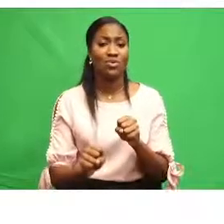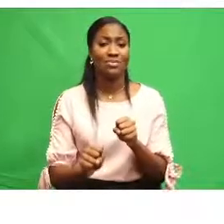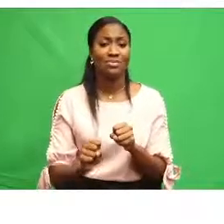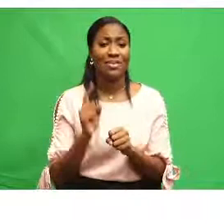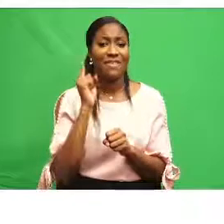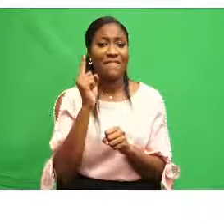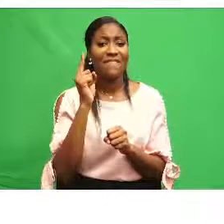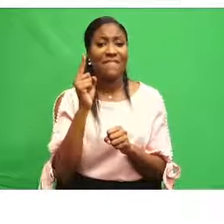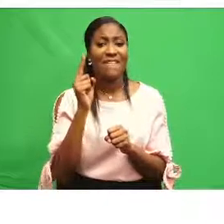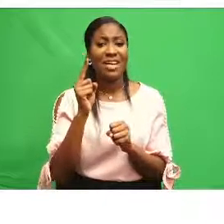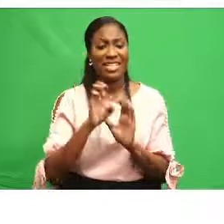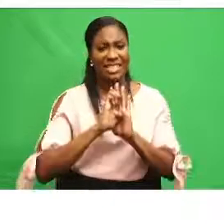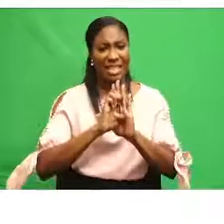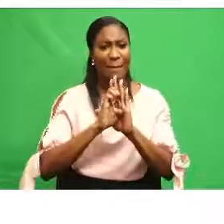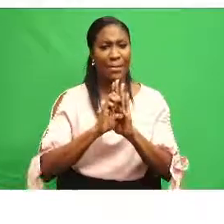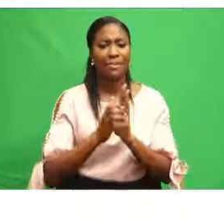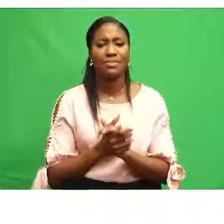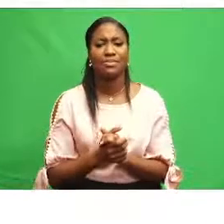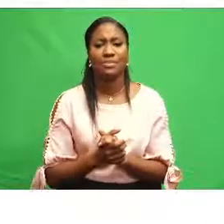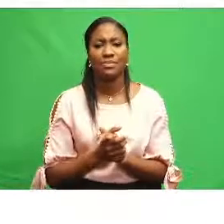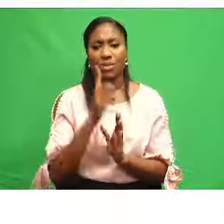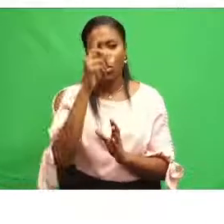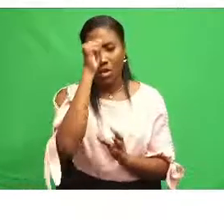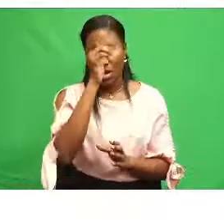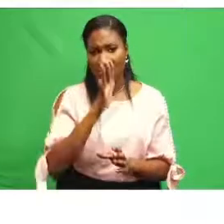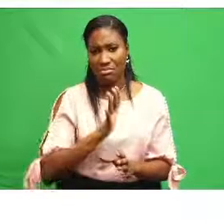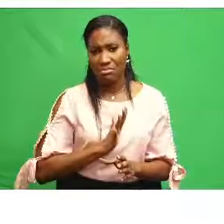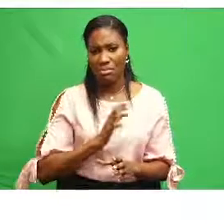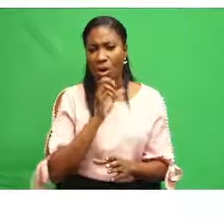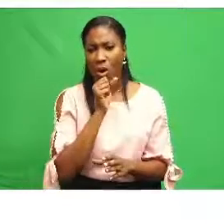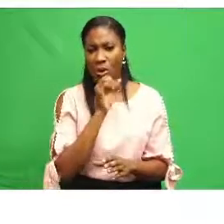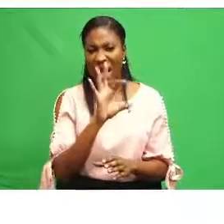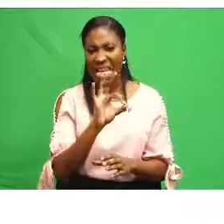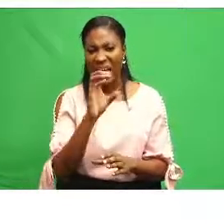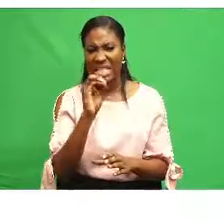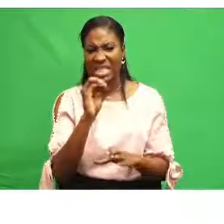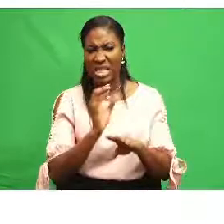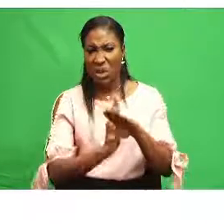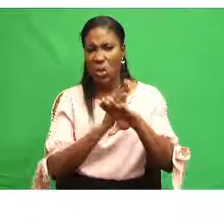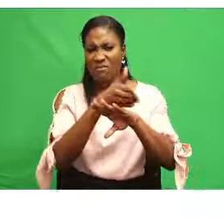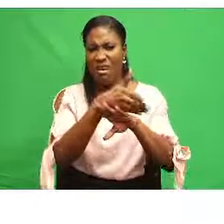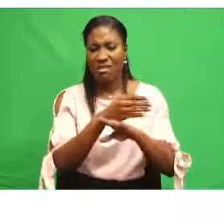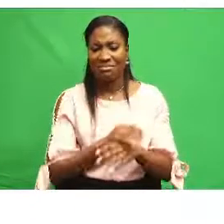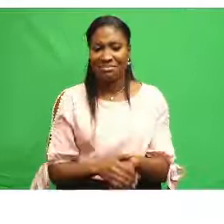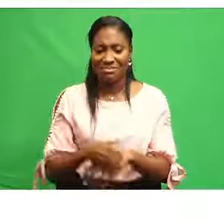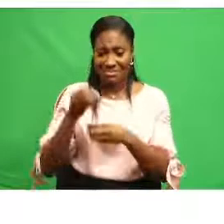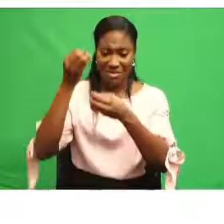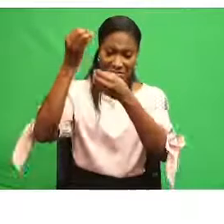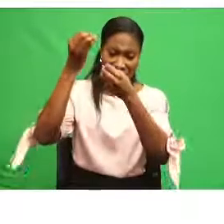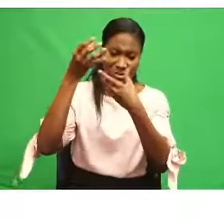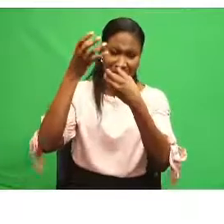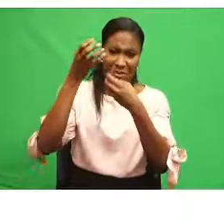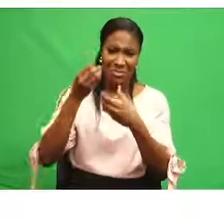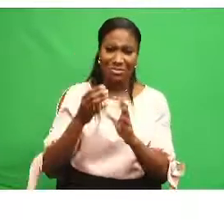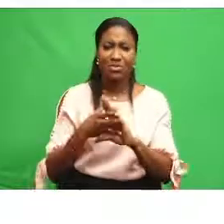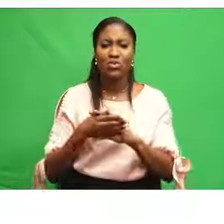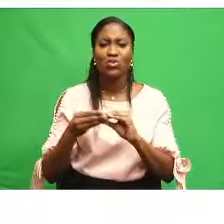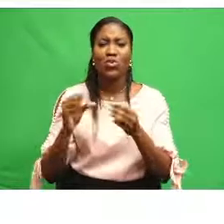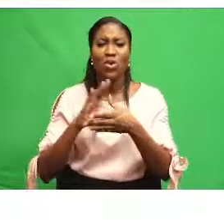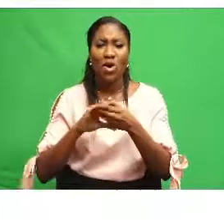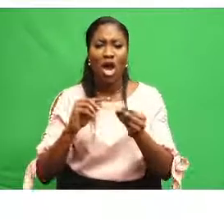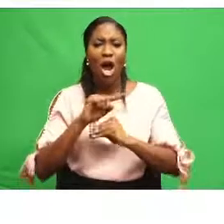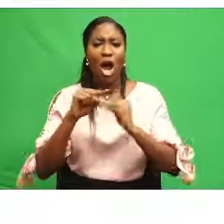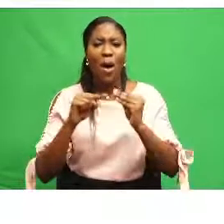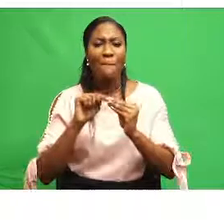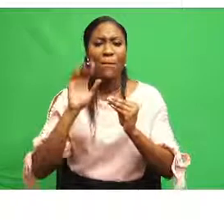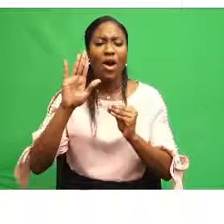from Uncle Wilton. He was in his late 90s when I spoke to him, and he shared this snippet about how he was being cared for by his